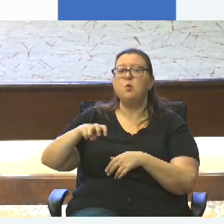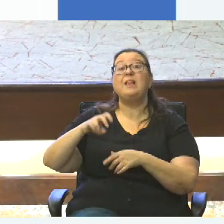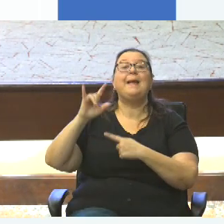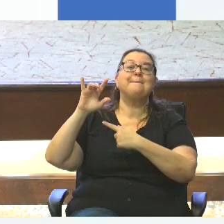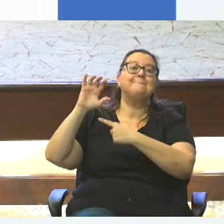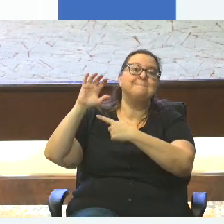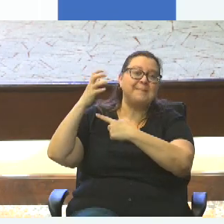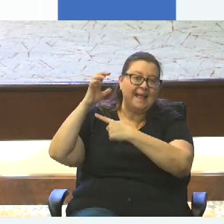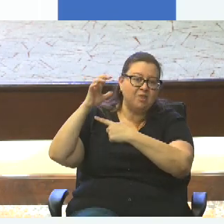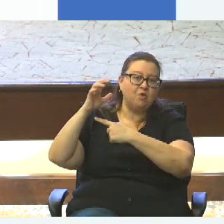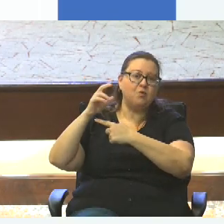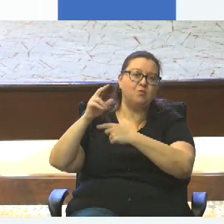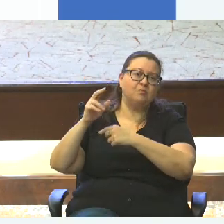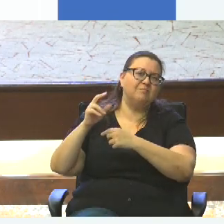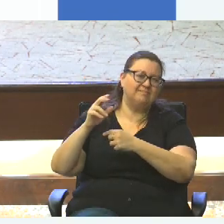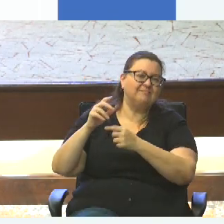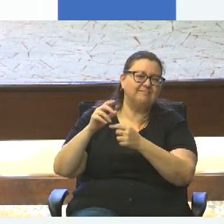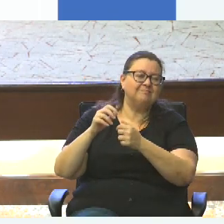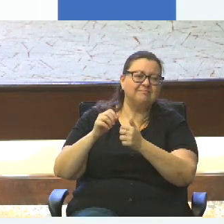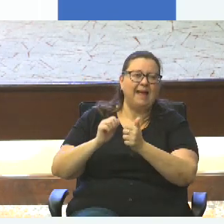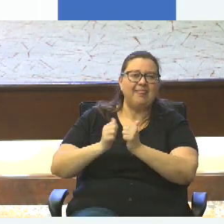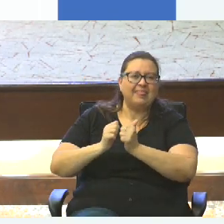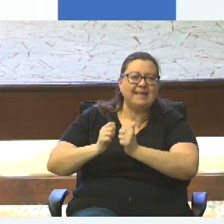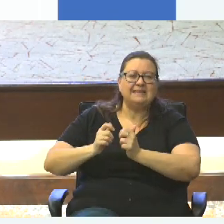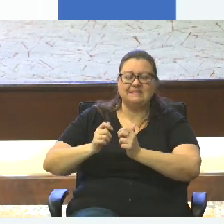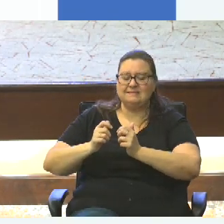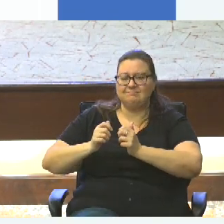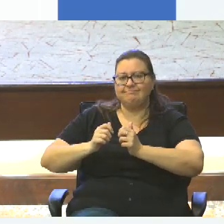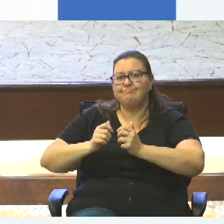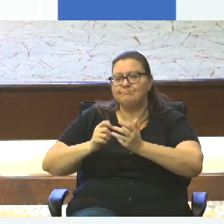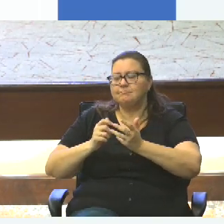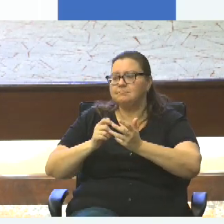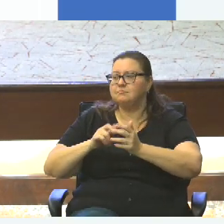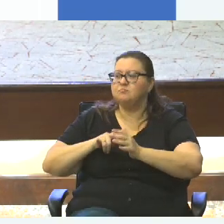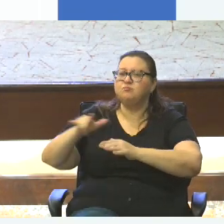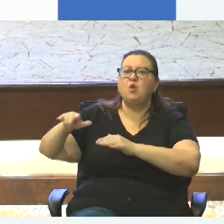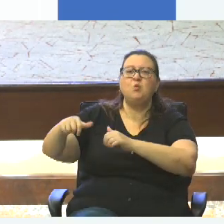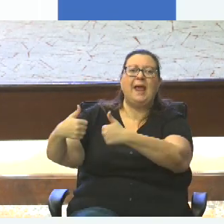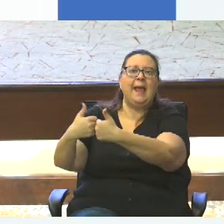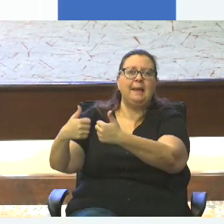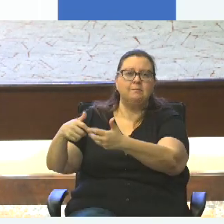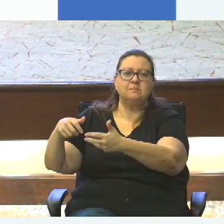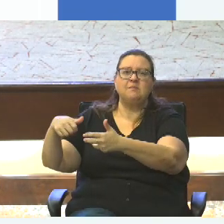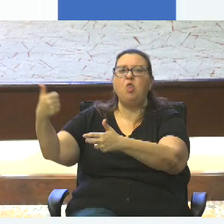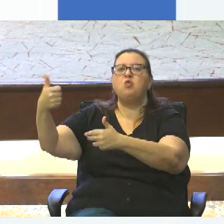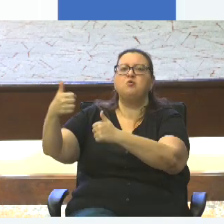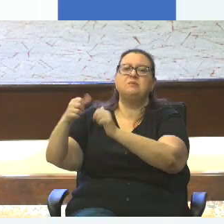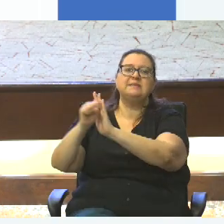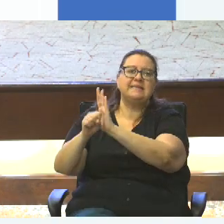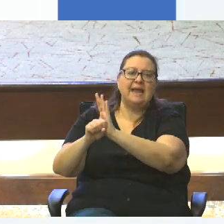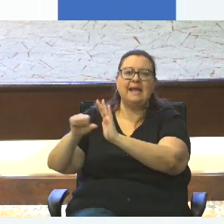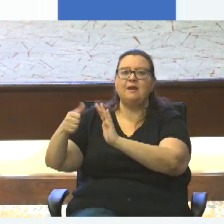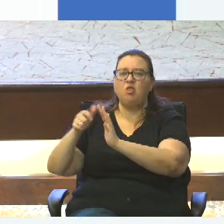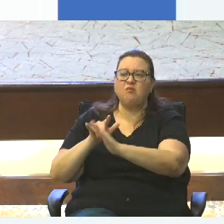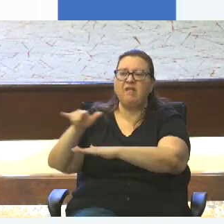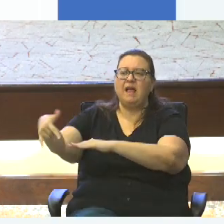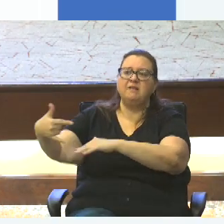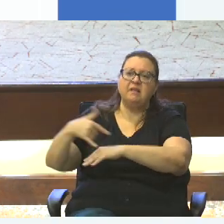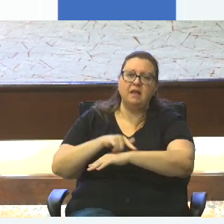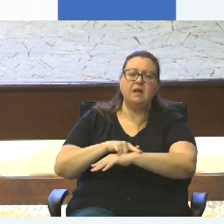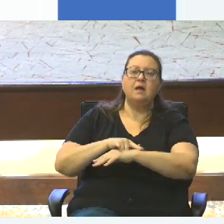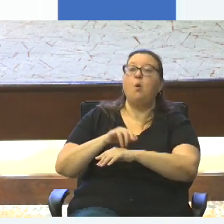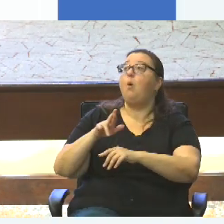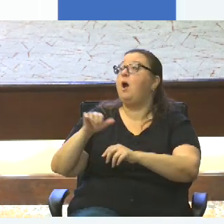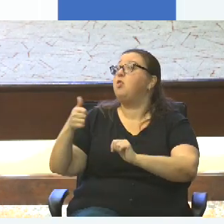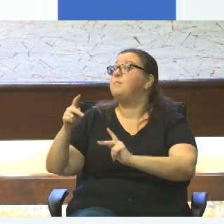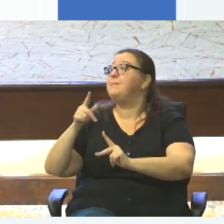University athletes out of the community for away games, or it's other colleges and universities around the country transporting their athletes into Waco for